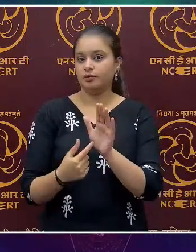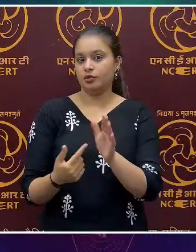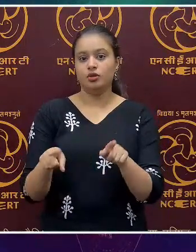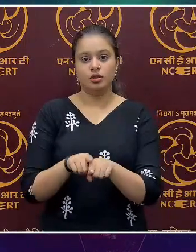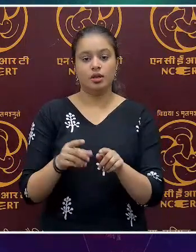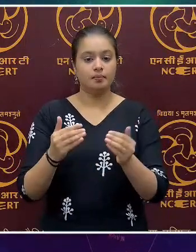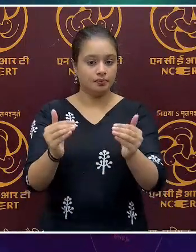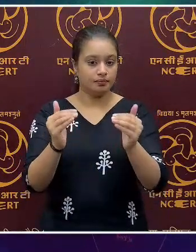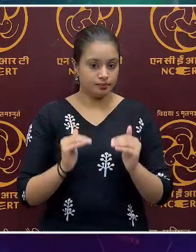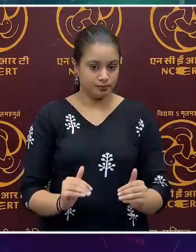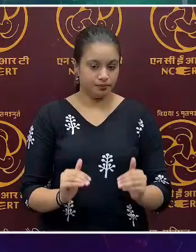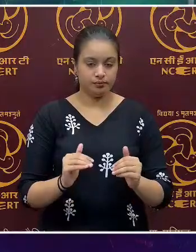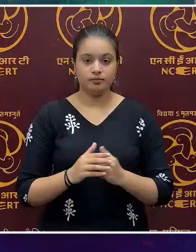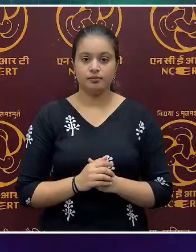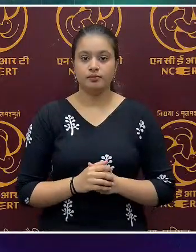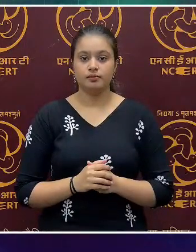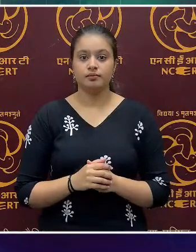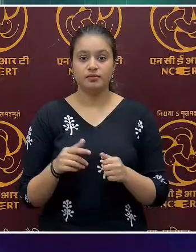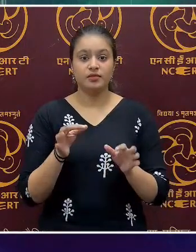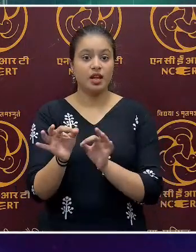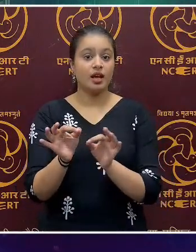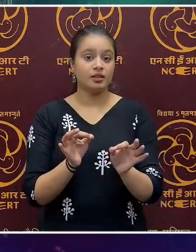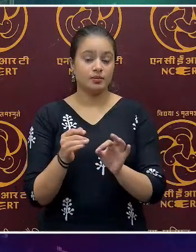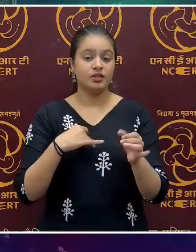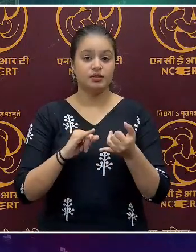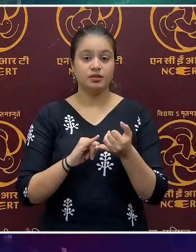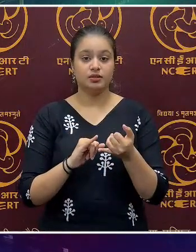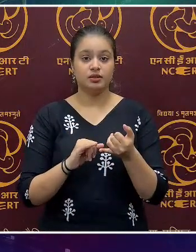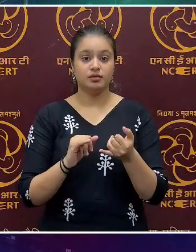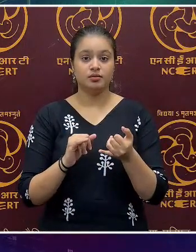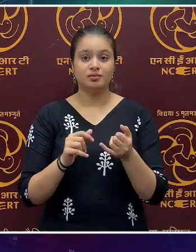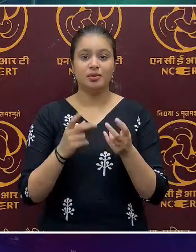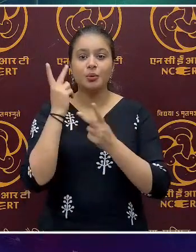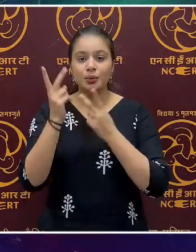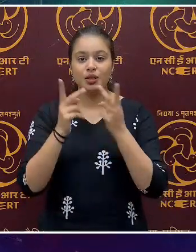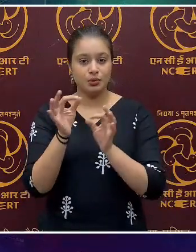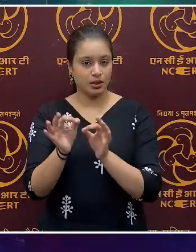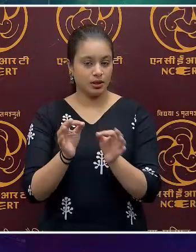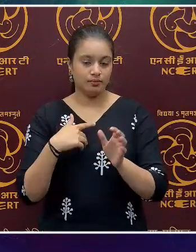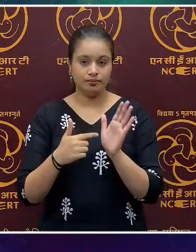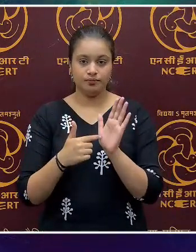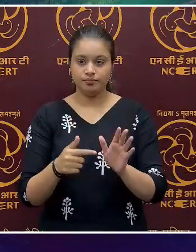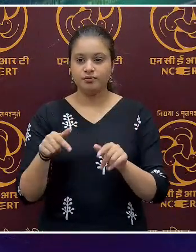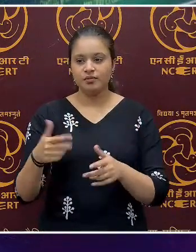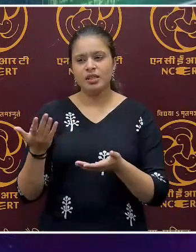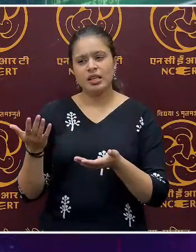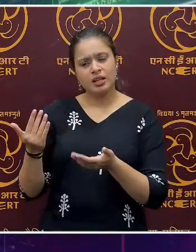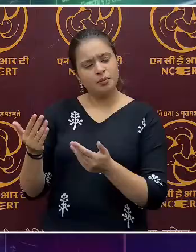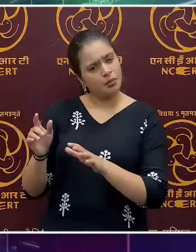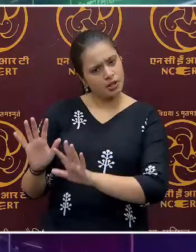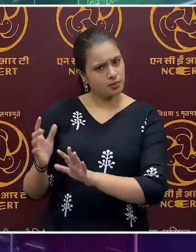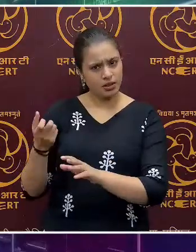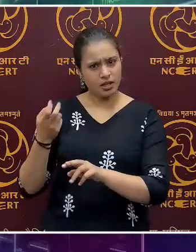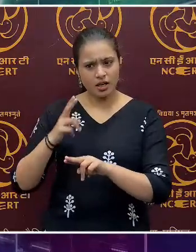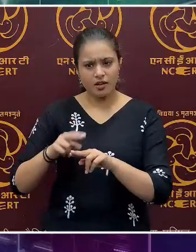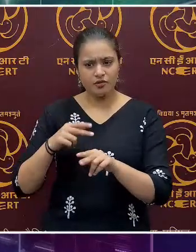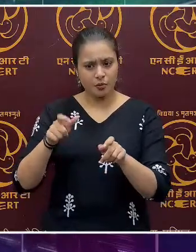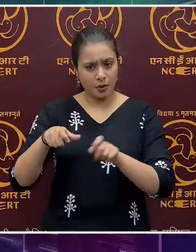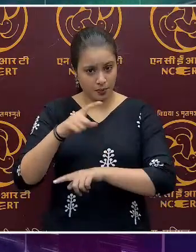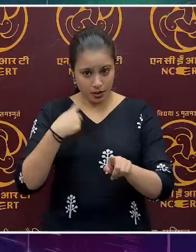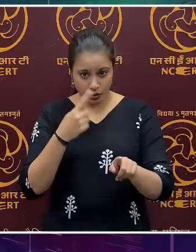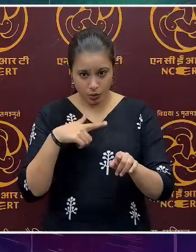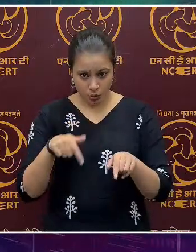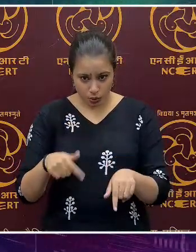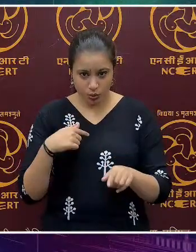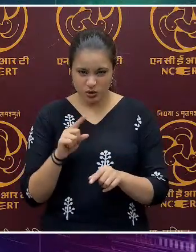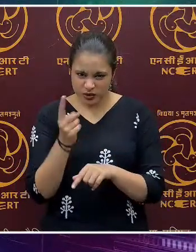will go with the explanation part in the simulation thing. Sure. So it might be possible there are some viewers who joined us